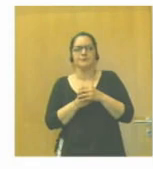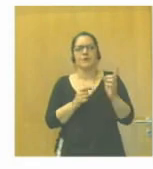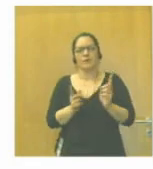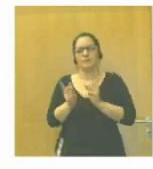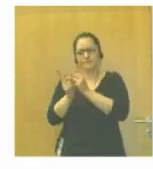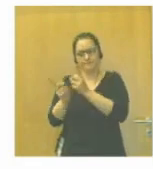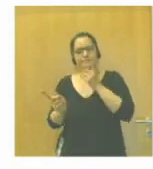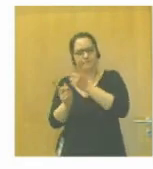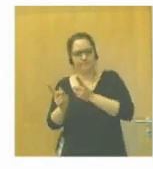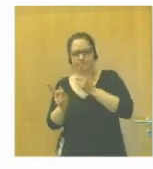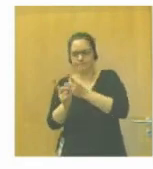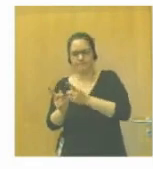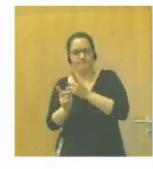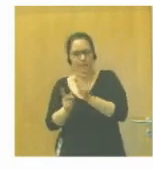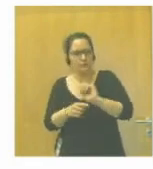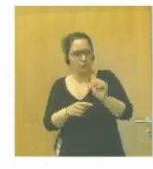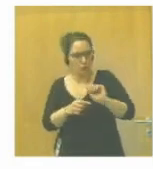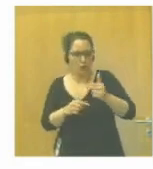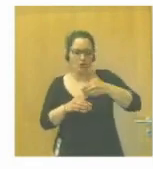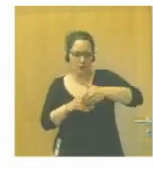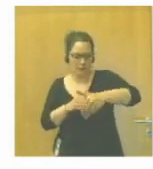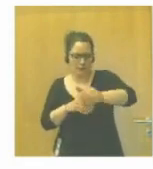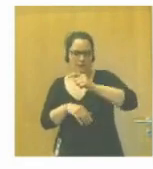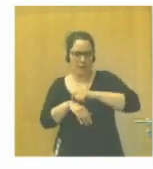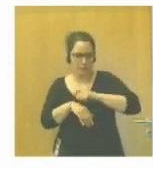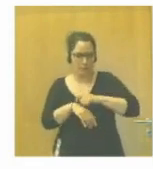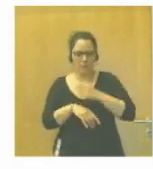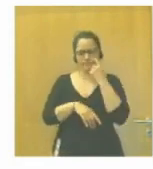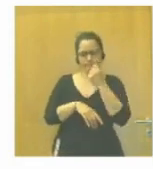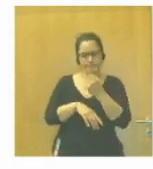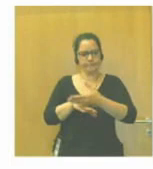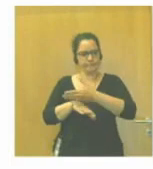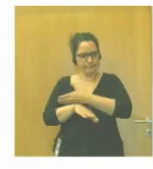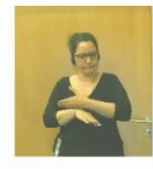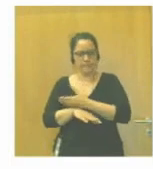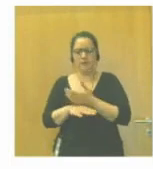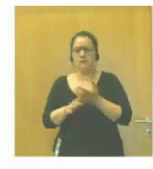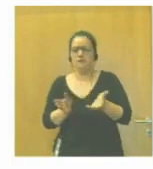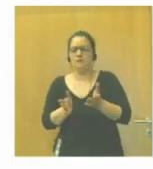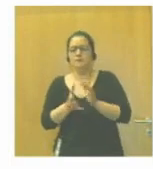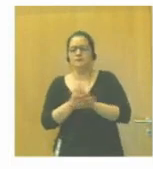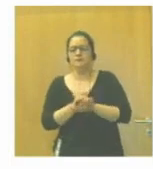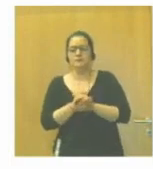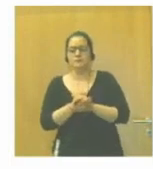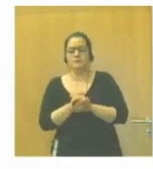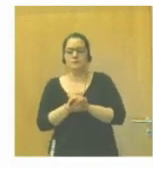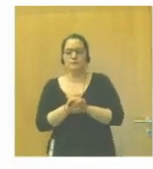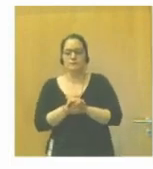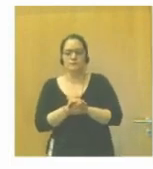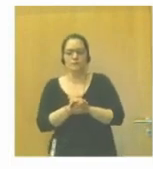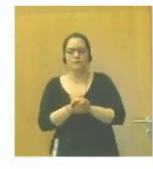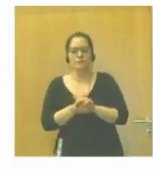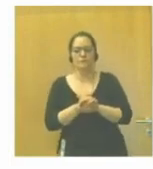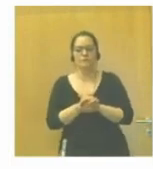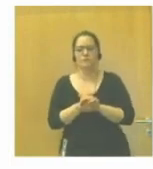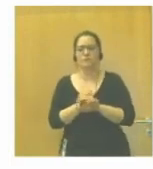better thing, improvements in screening and just using those kinds of best practices, fewer inpatient hospitalizations, and